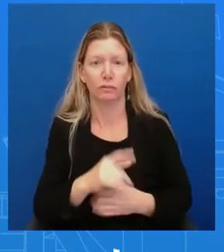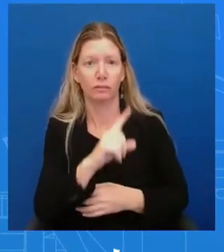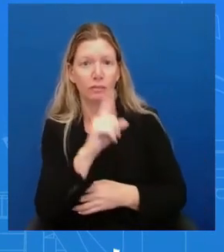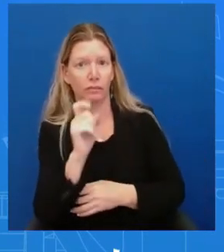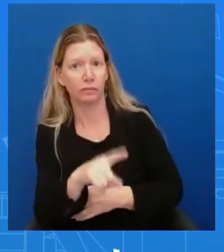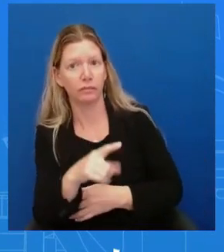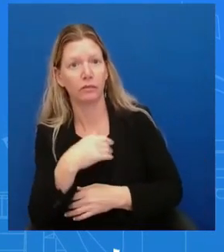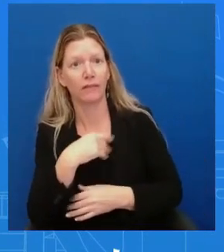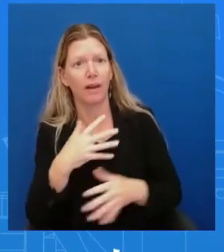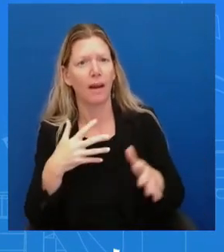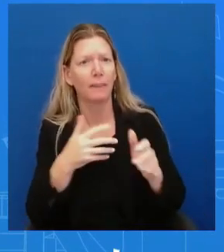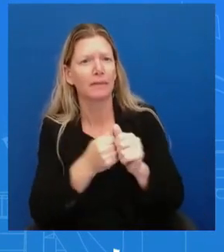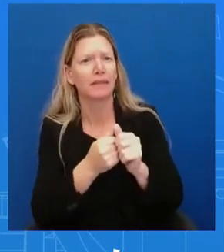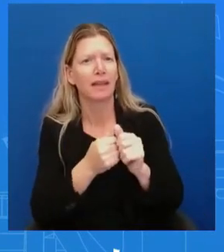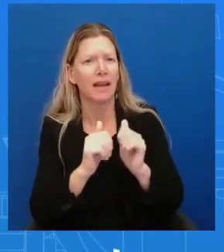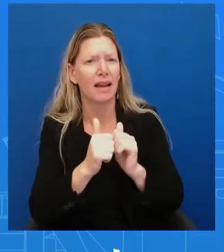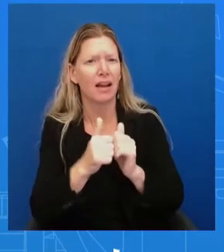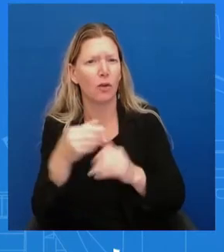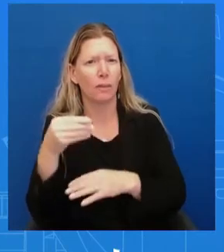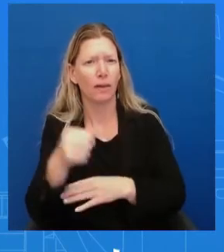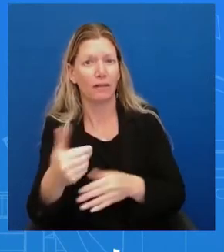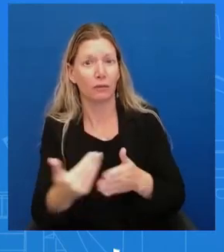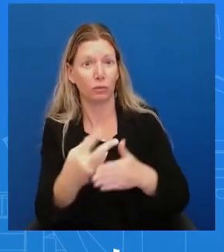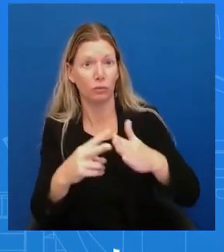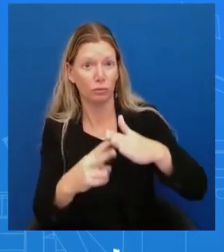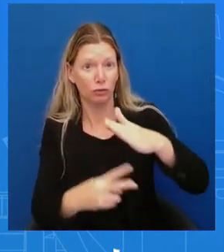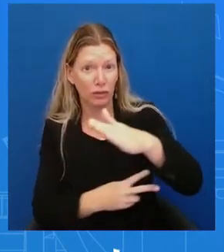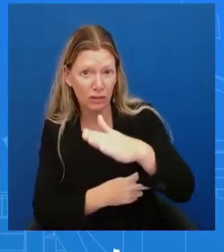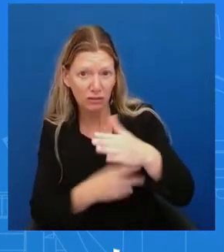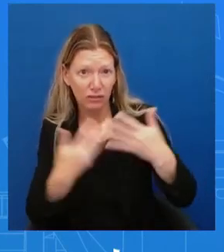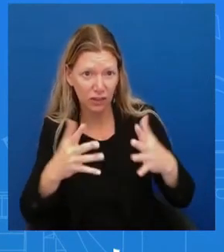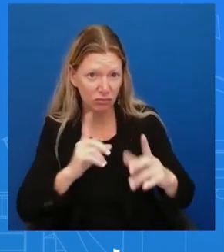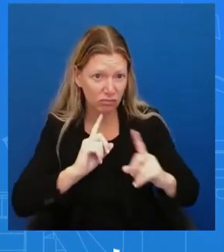with House Republicans about this? So as I mentioned at the top,